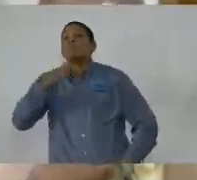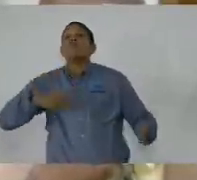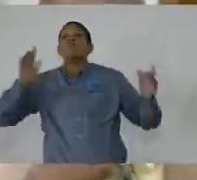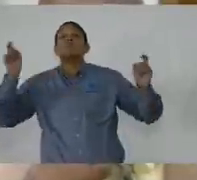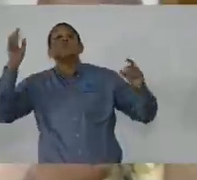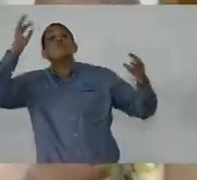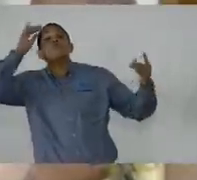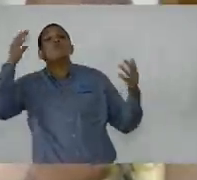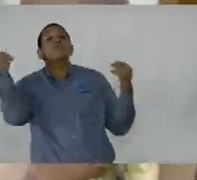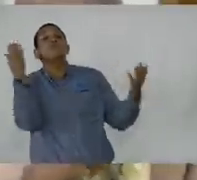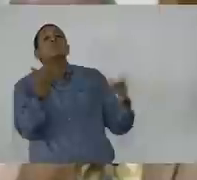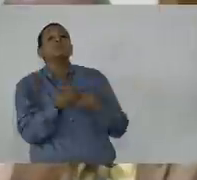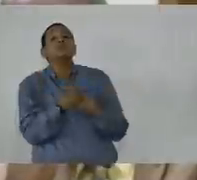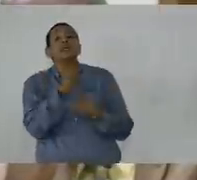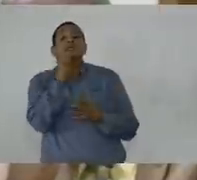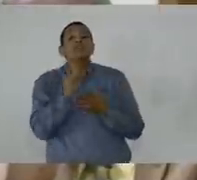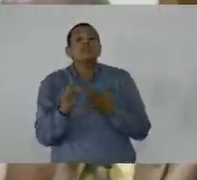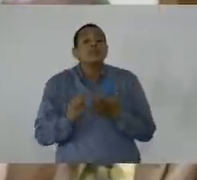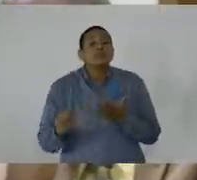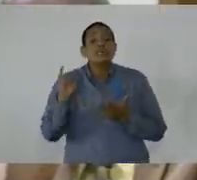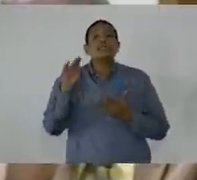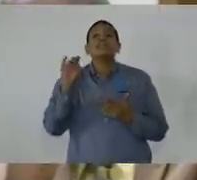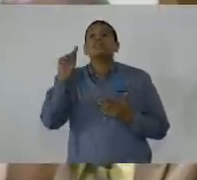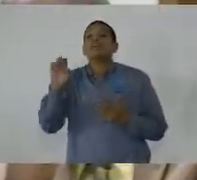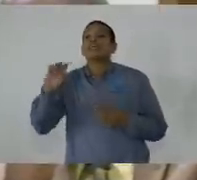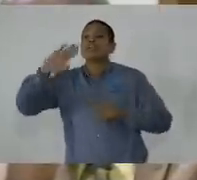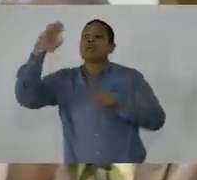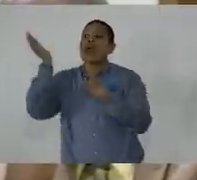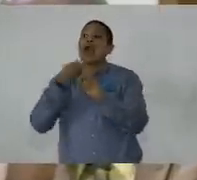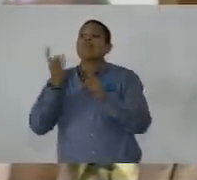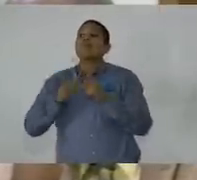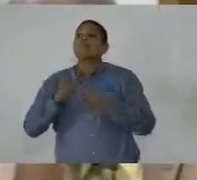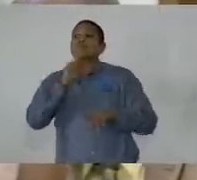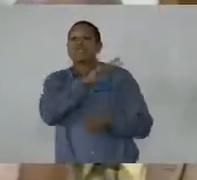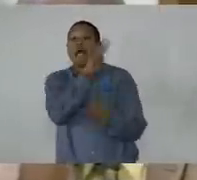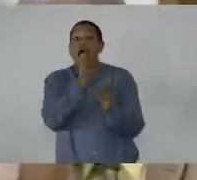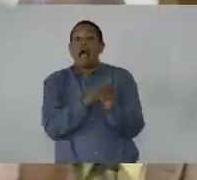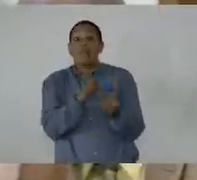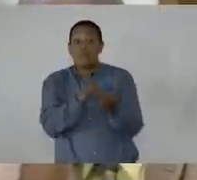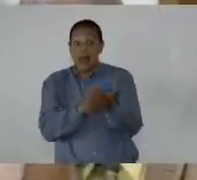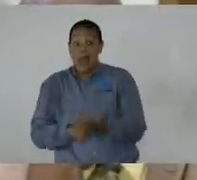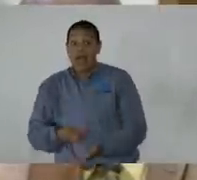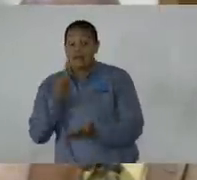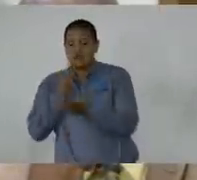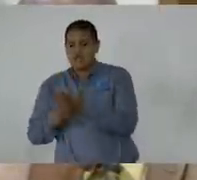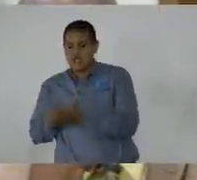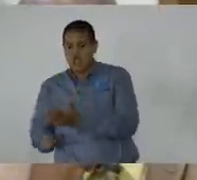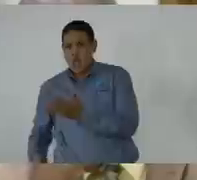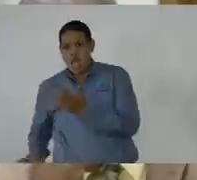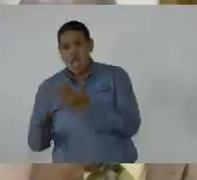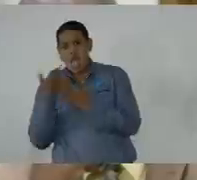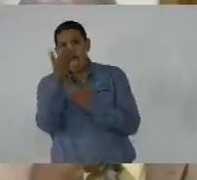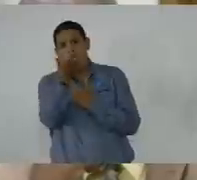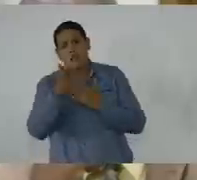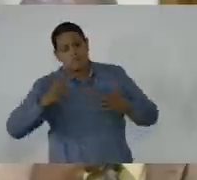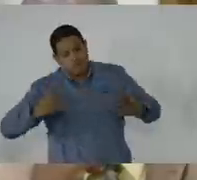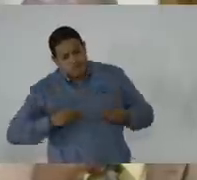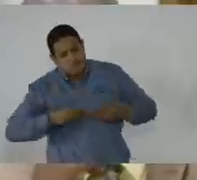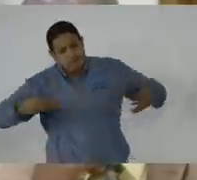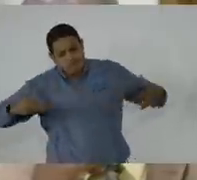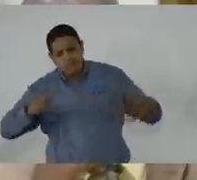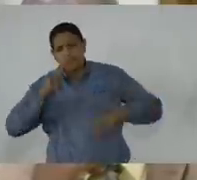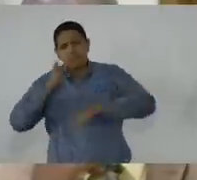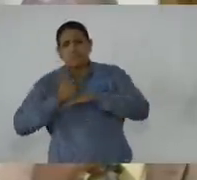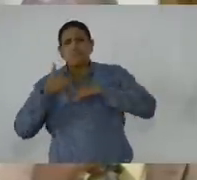will also be given to incentives, advocacy, and applied research which will serve to catalyze the establishment